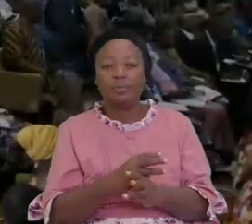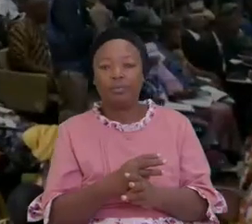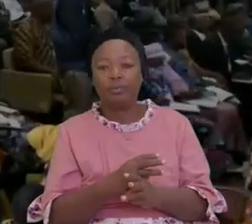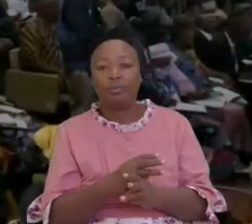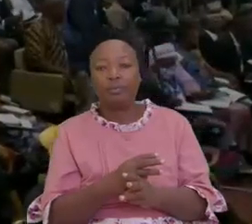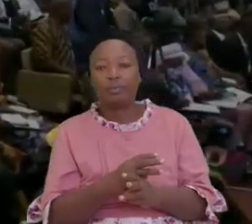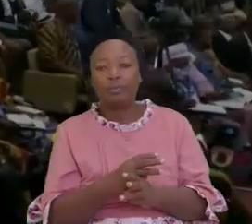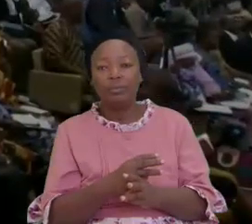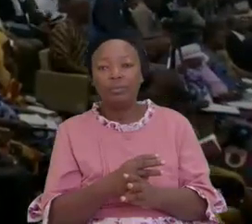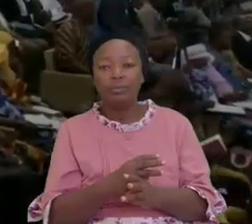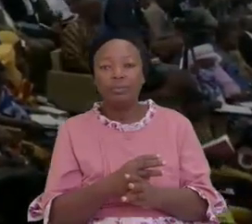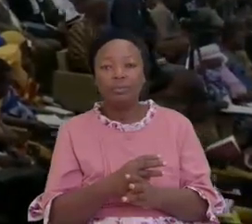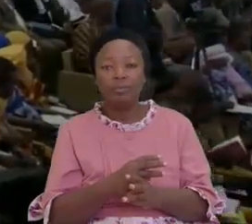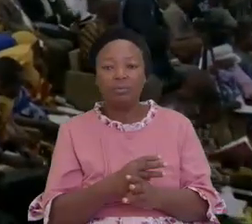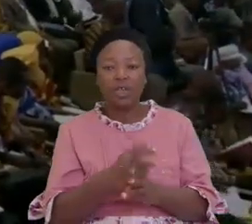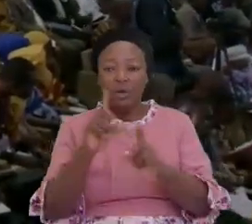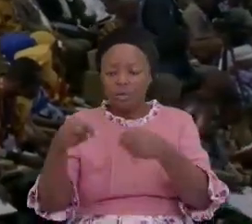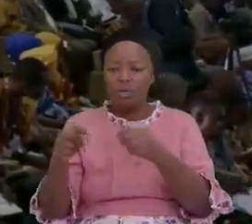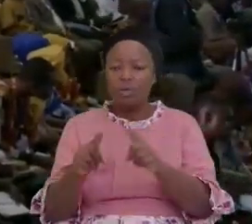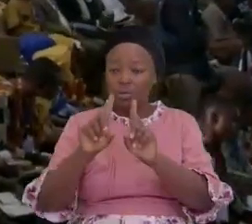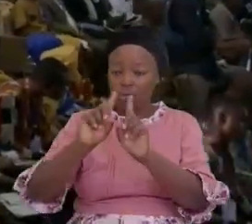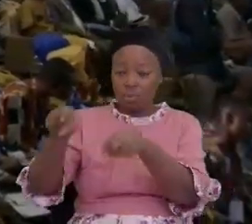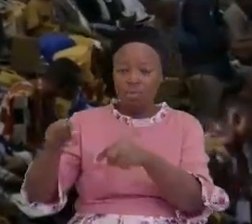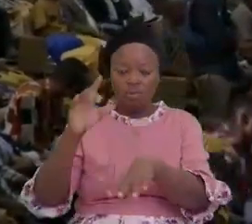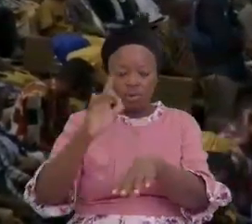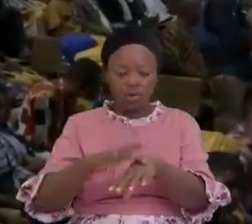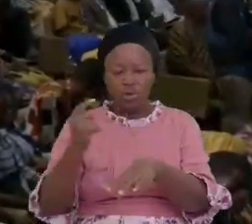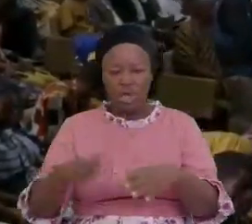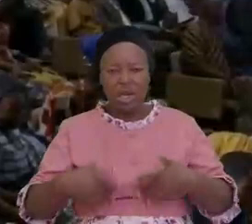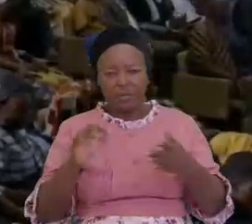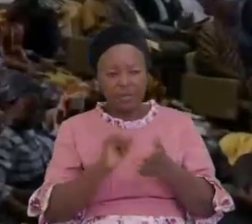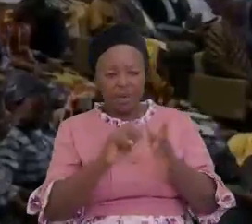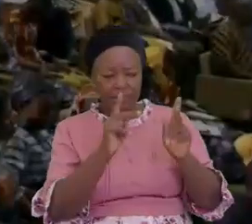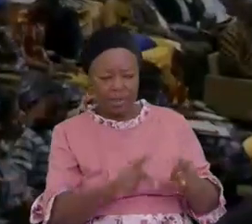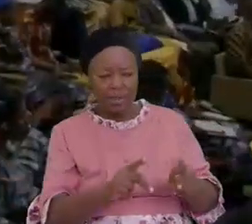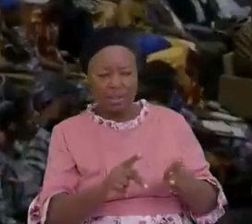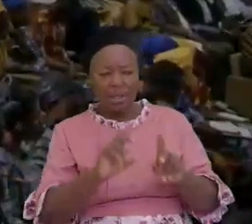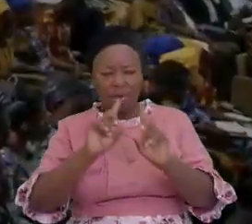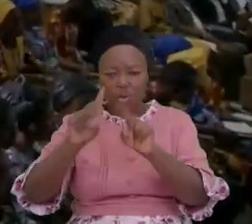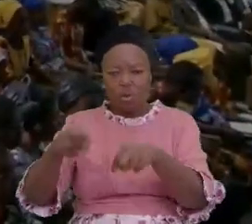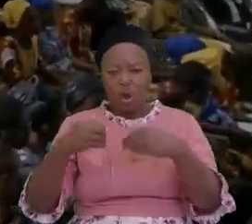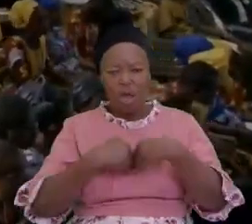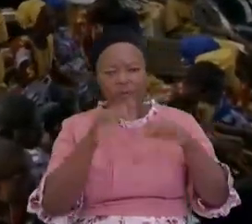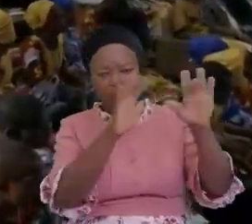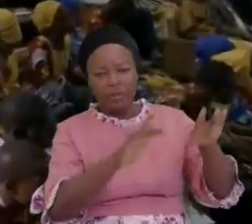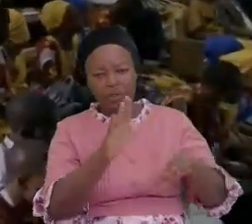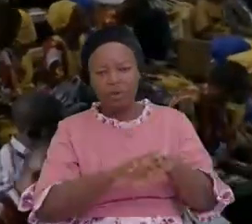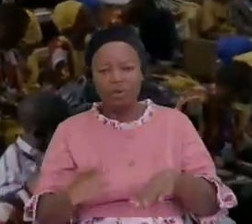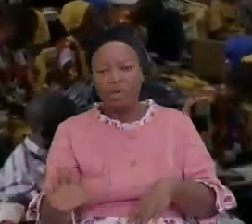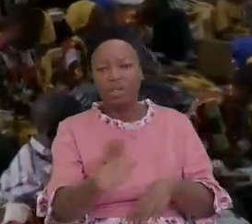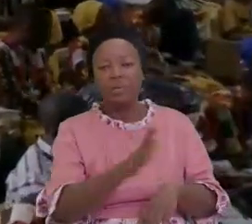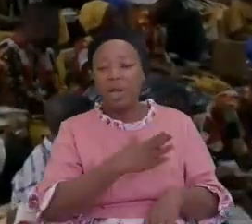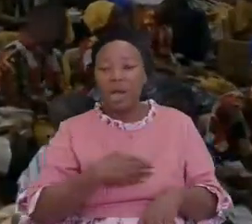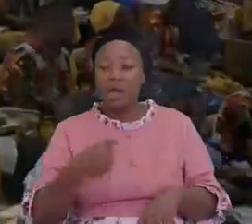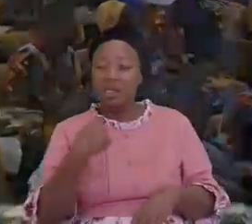Go touch the life of that neighbor. Go have compassion on them. And tell them what